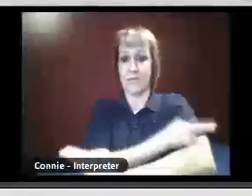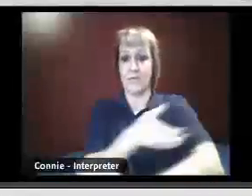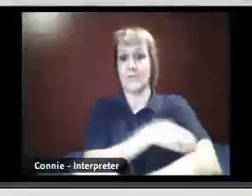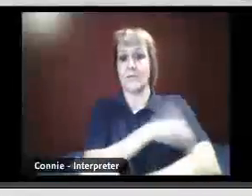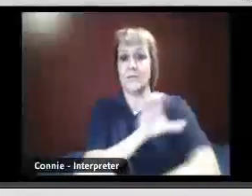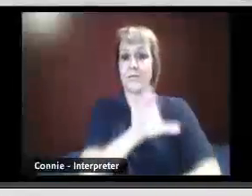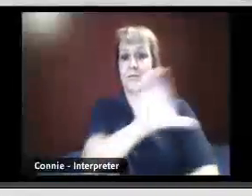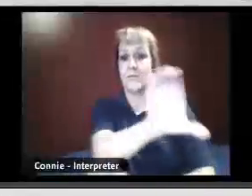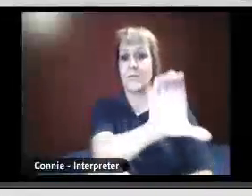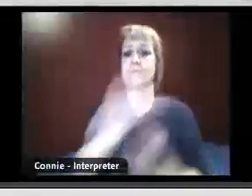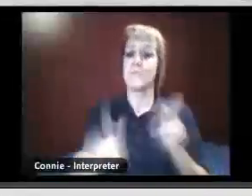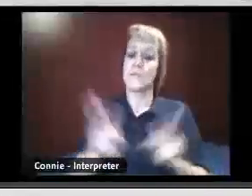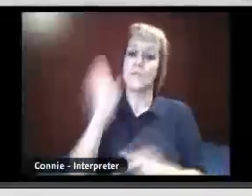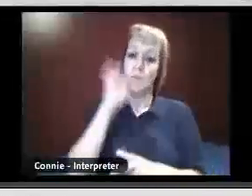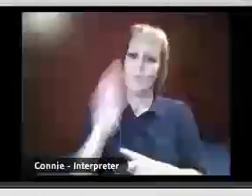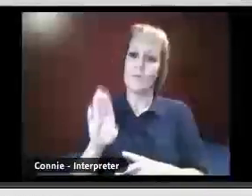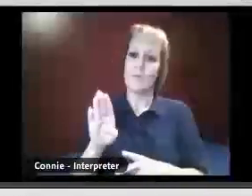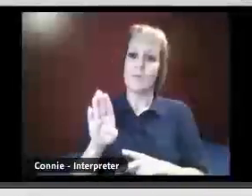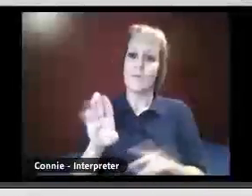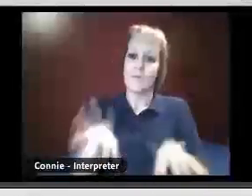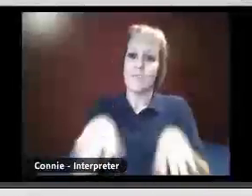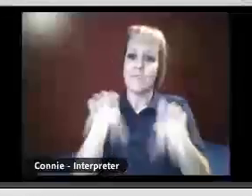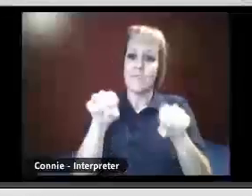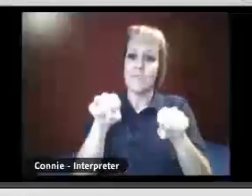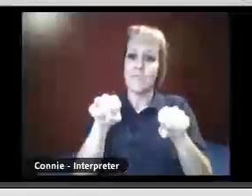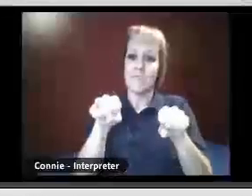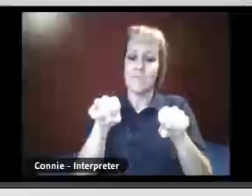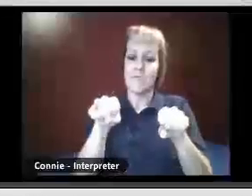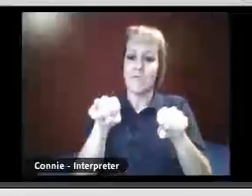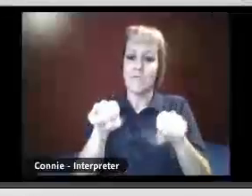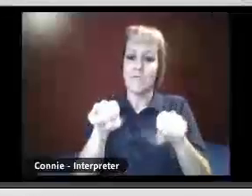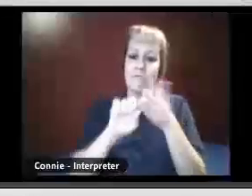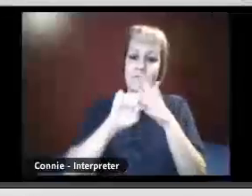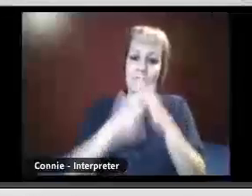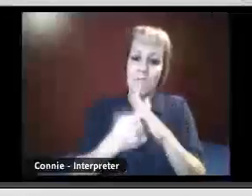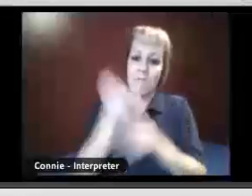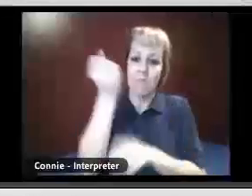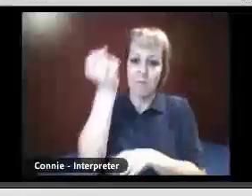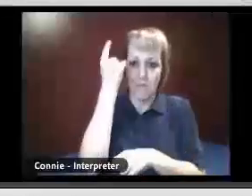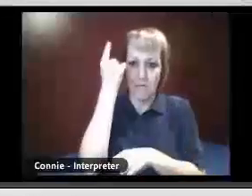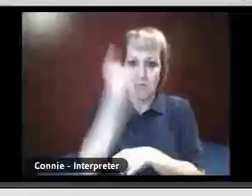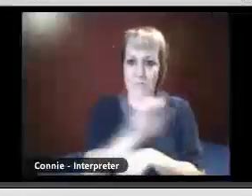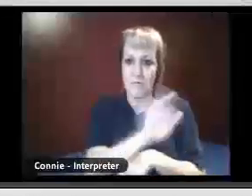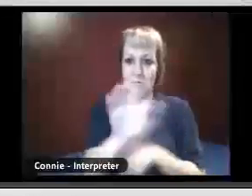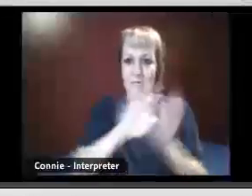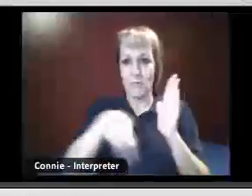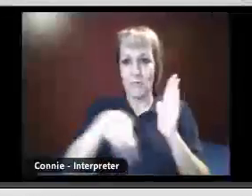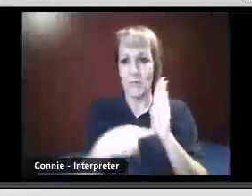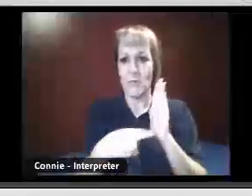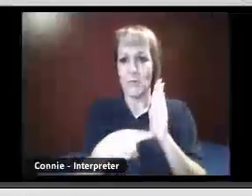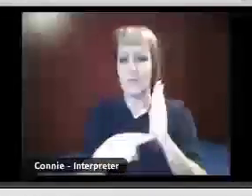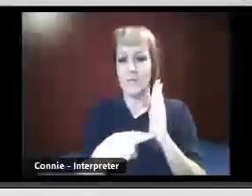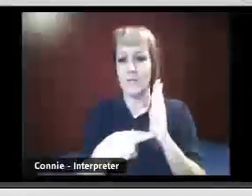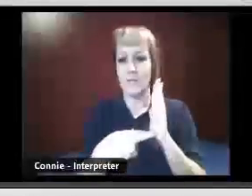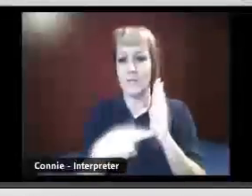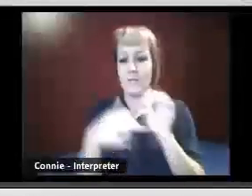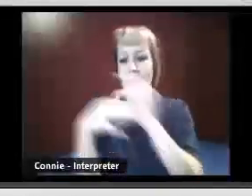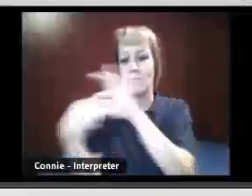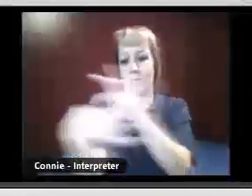that people will take some ownership and begin to understand what their role is in the big picture, not necessarily